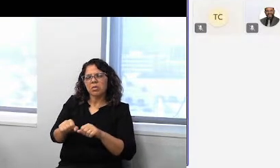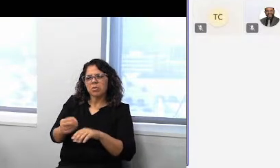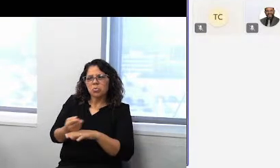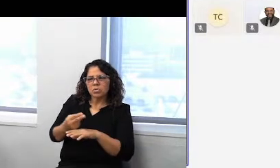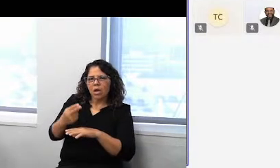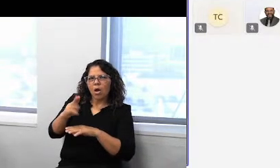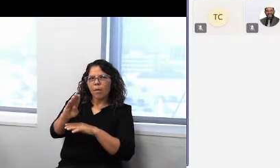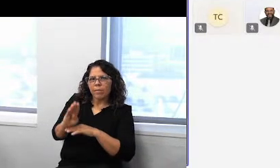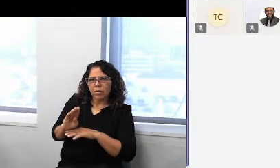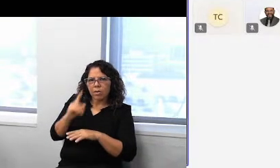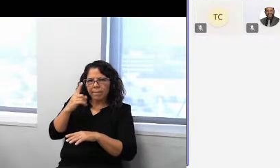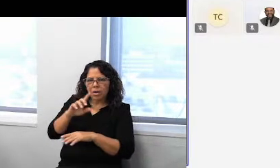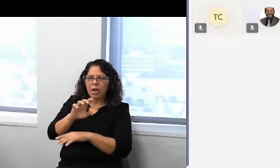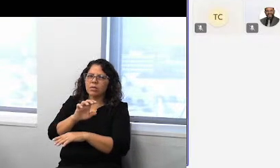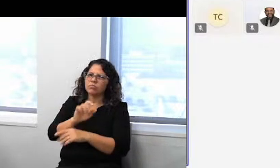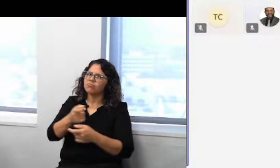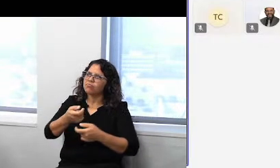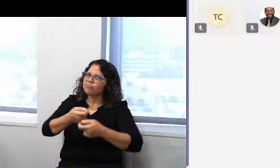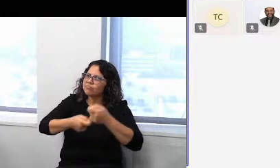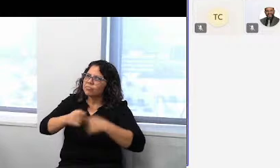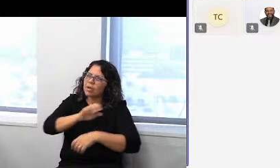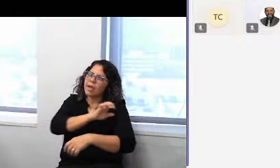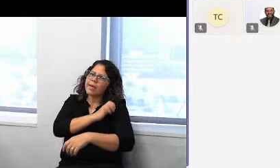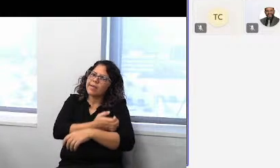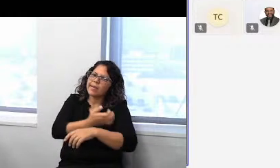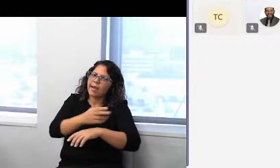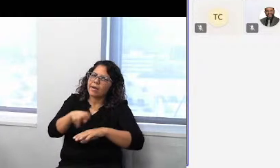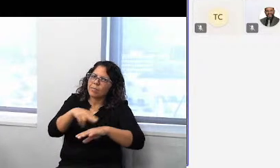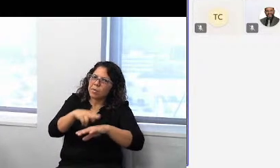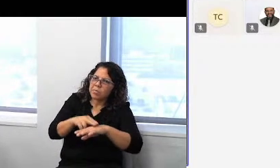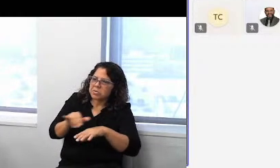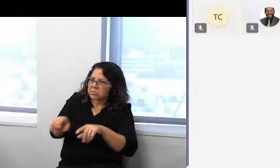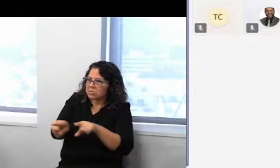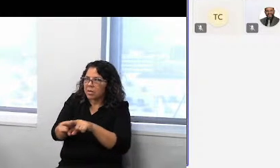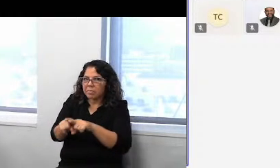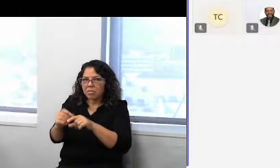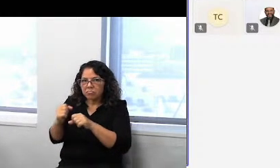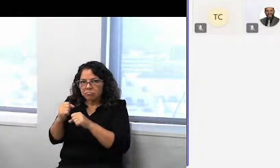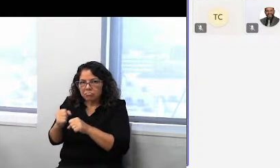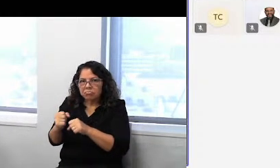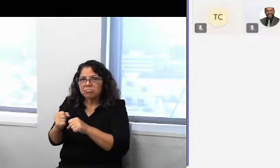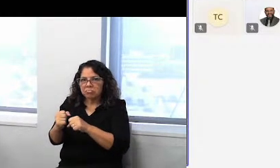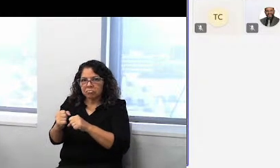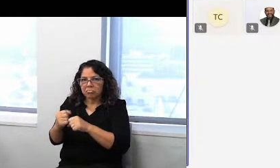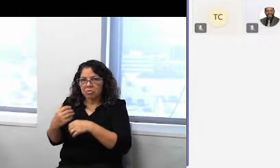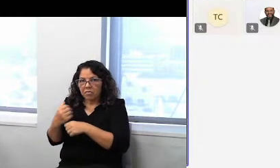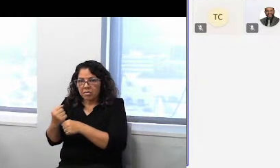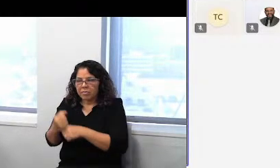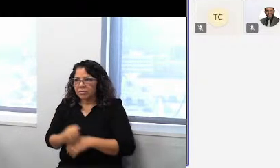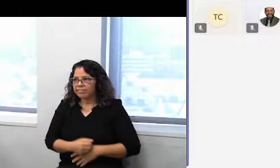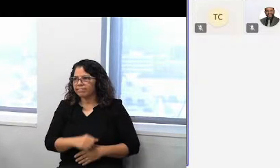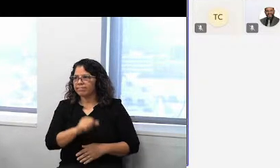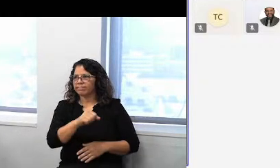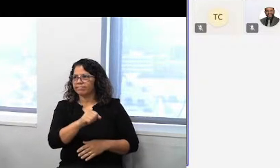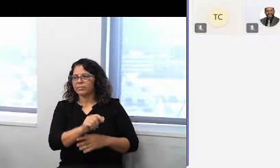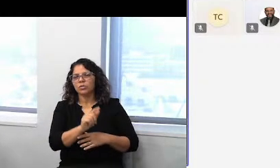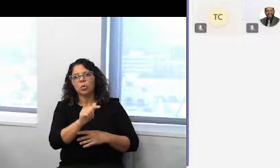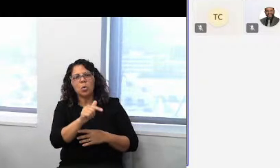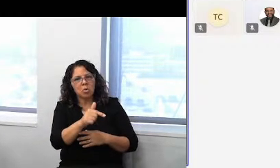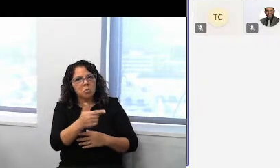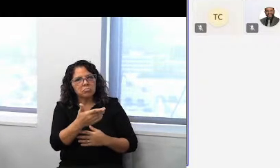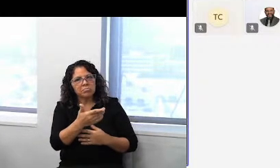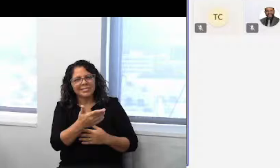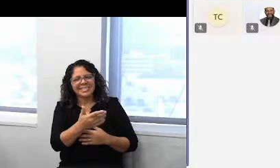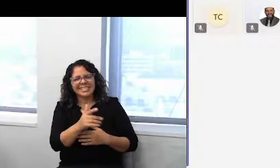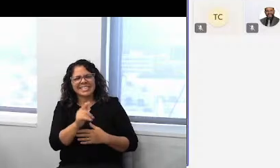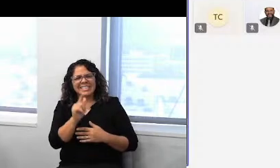Adding those elements later would be more expensive than including them in the initial reconstruction, do you think? Objection calls for speculation outside the